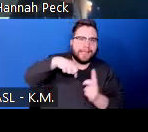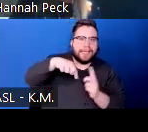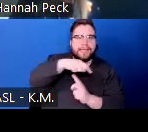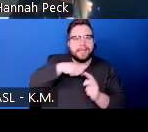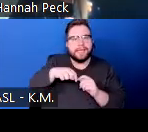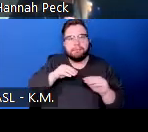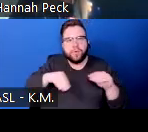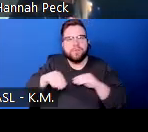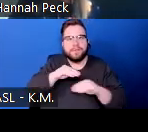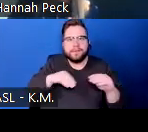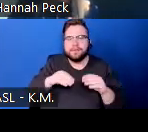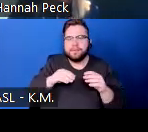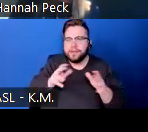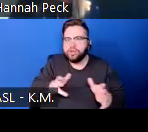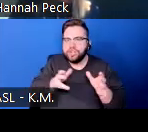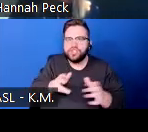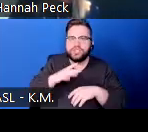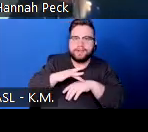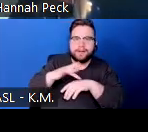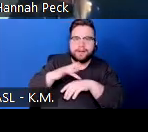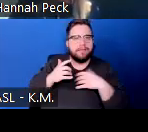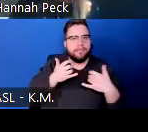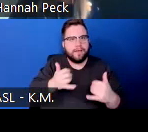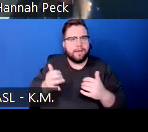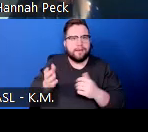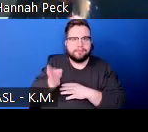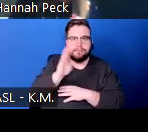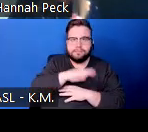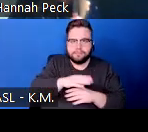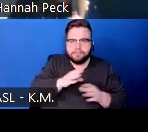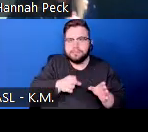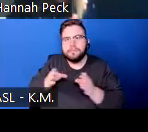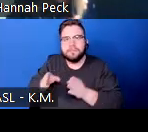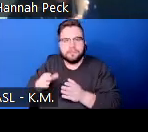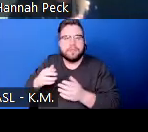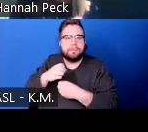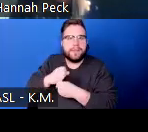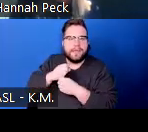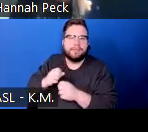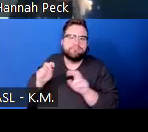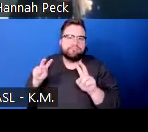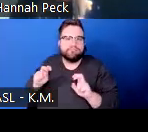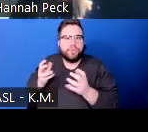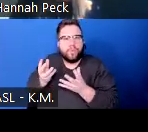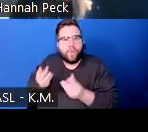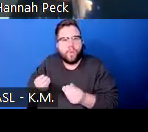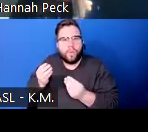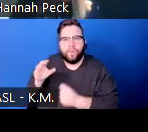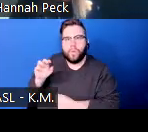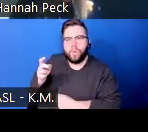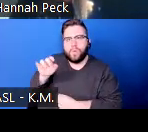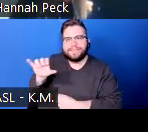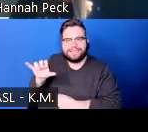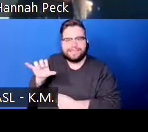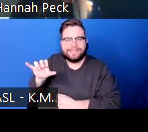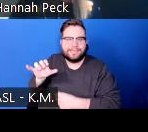day. Create spaces for decreased stimuli like burrowing spaces or cozy corners. Work movement and